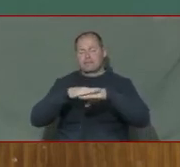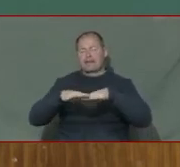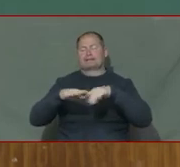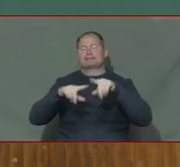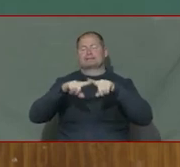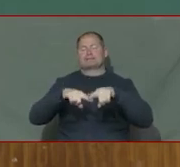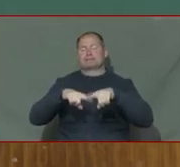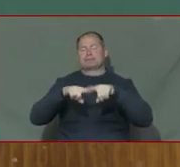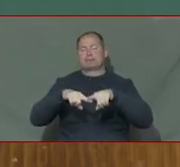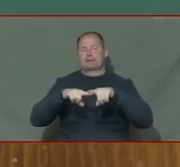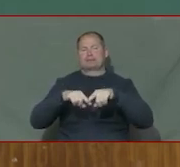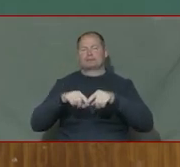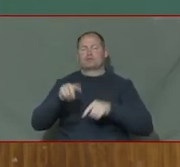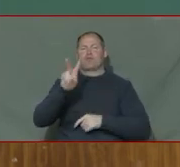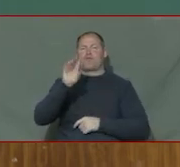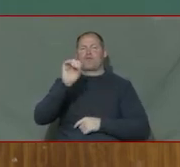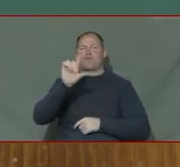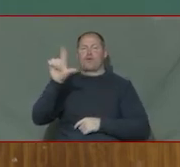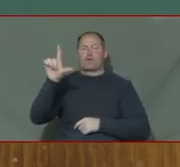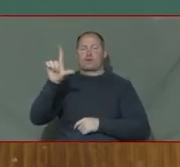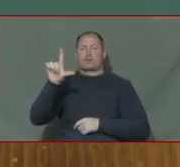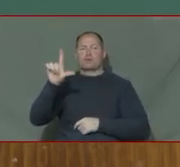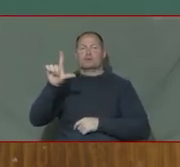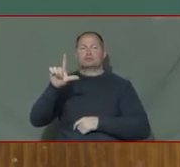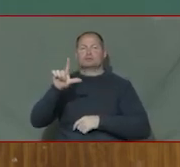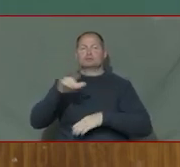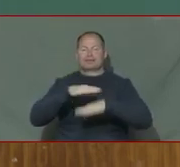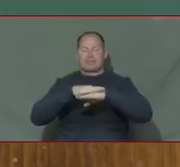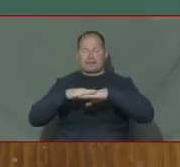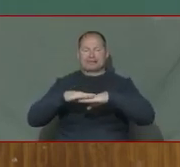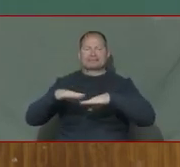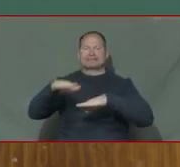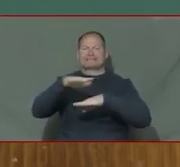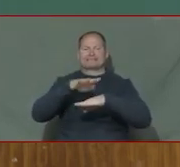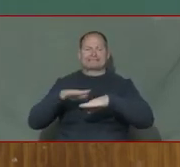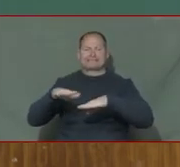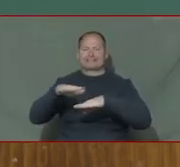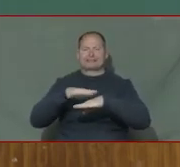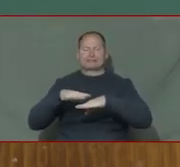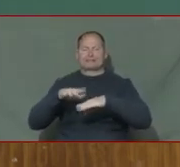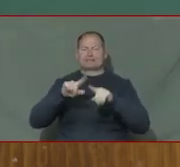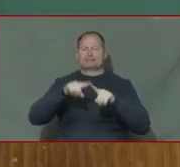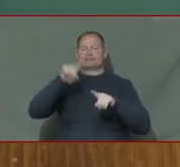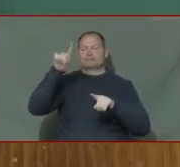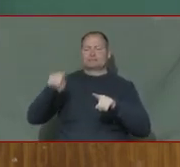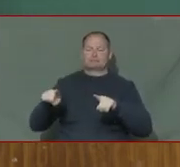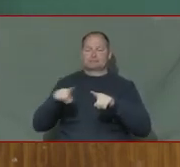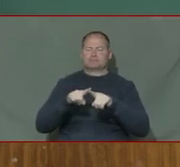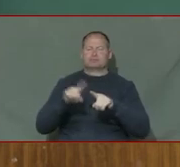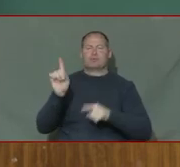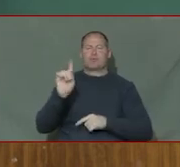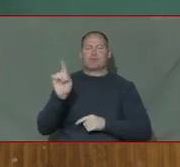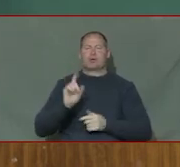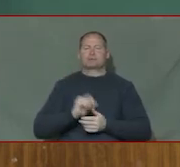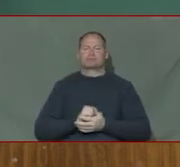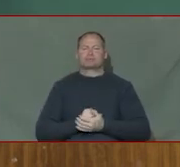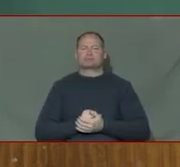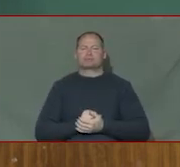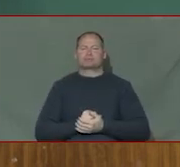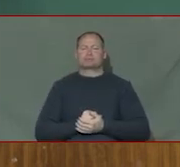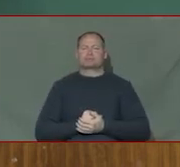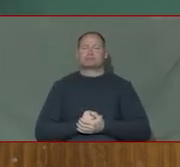volume is the area of the base. What is the area of a triangle? It is half